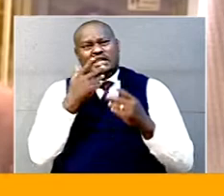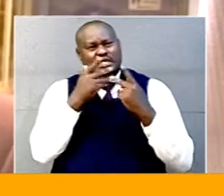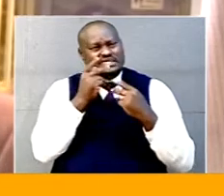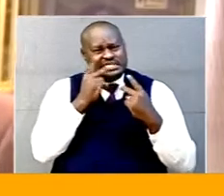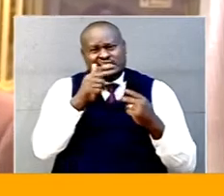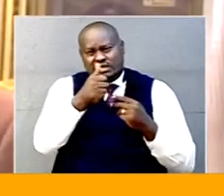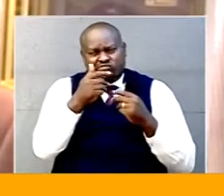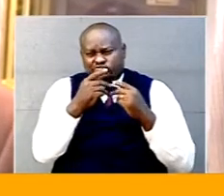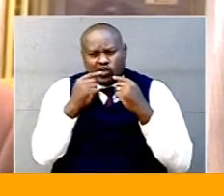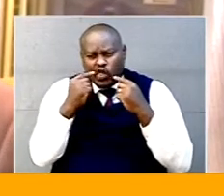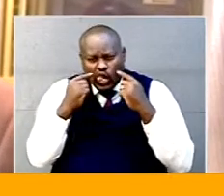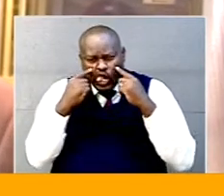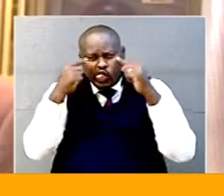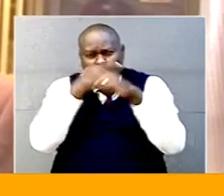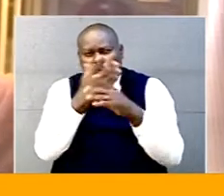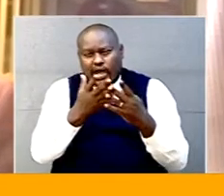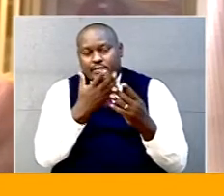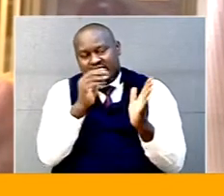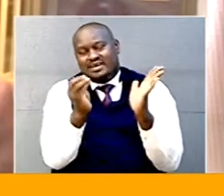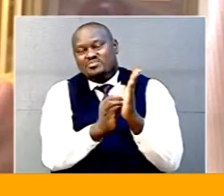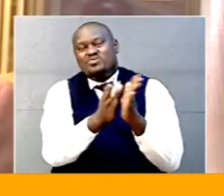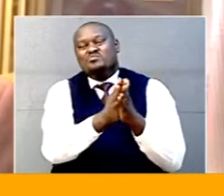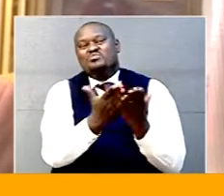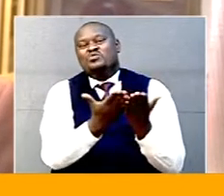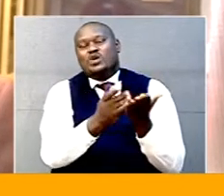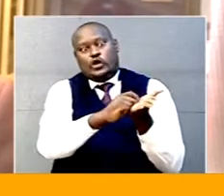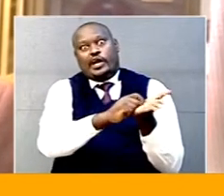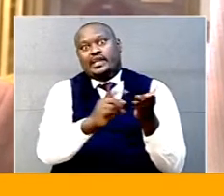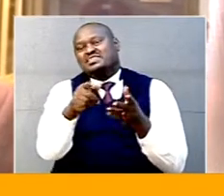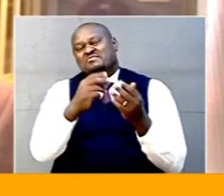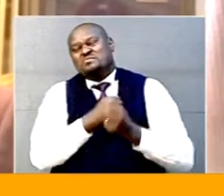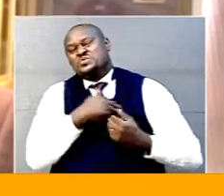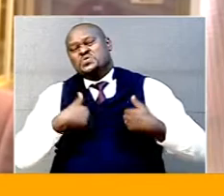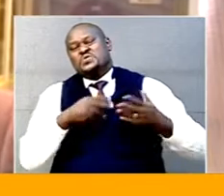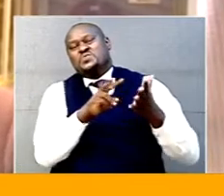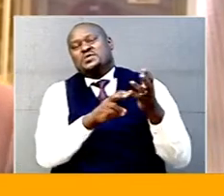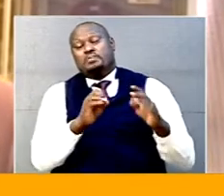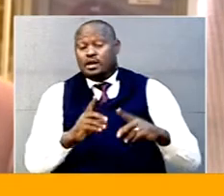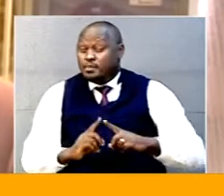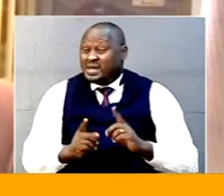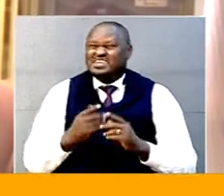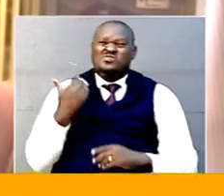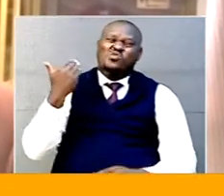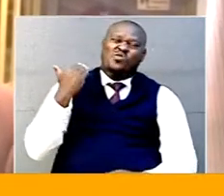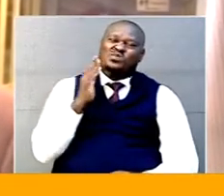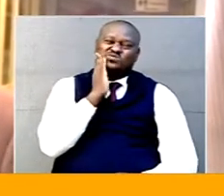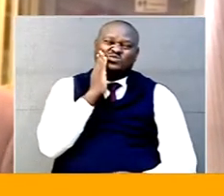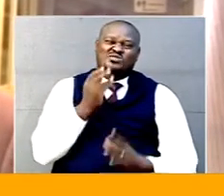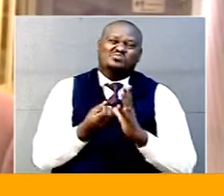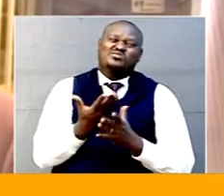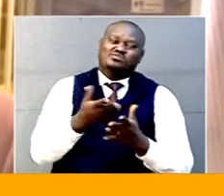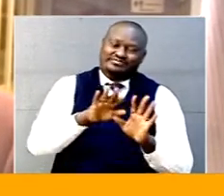I think this is something that was said by colonial masters many years ago, but I believe there's a paradigm shift. The